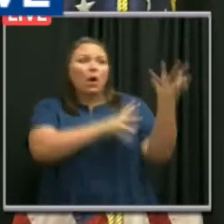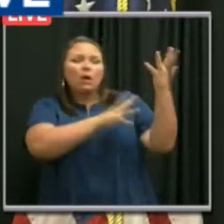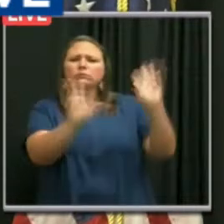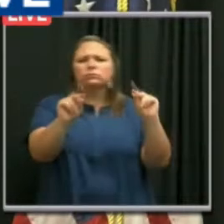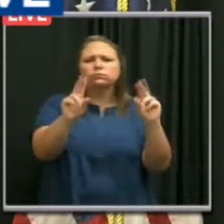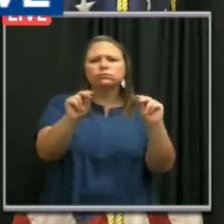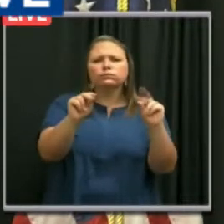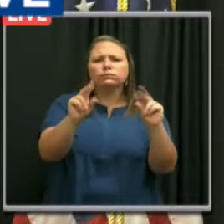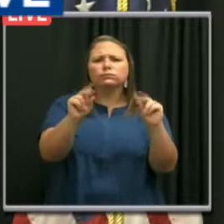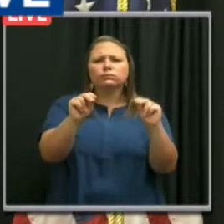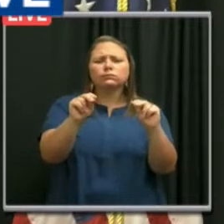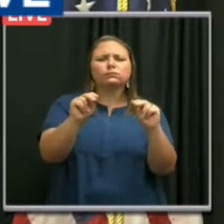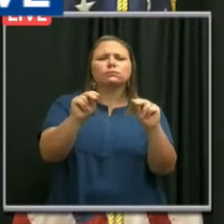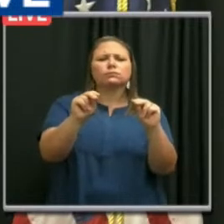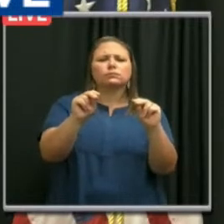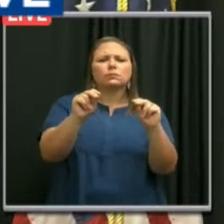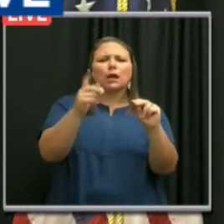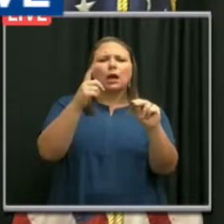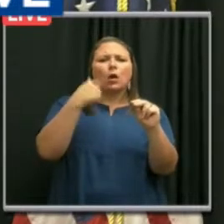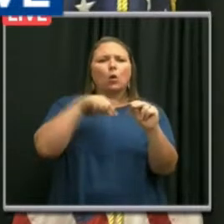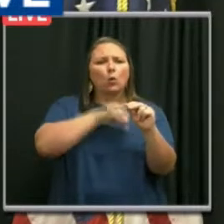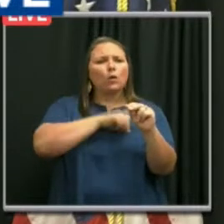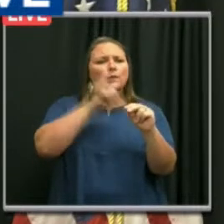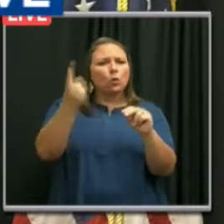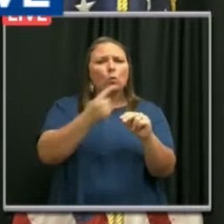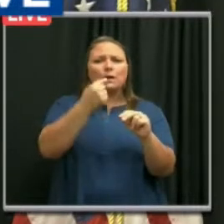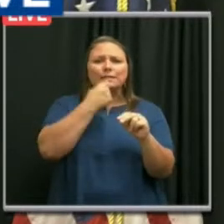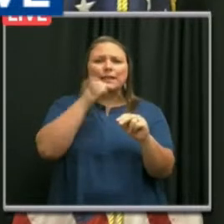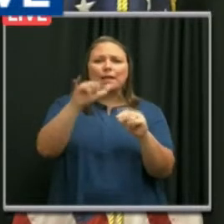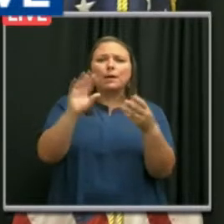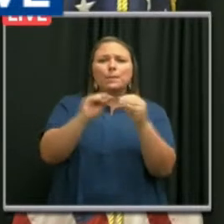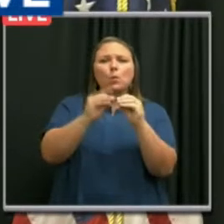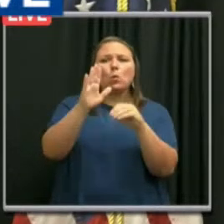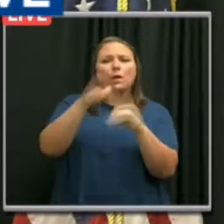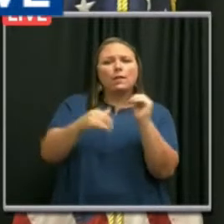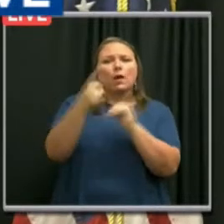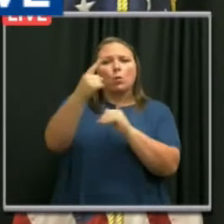thrown out our guiding principles, and we've always said it's been more than just one number.